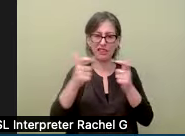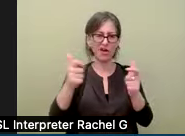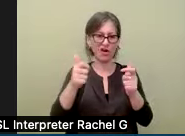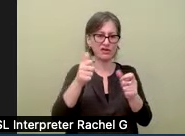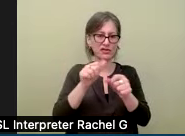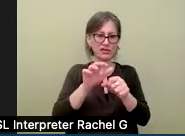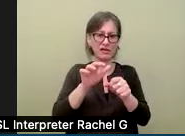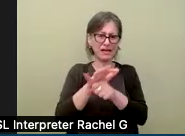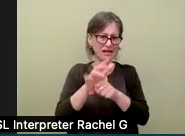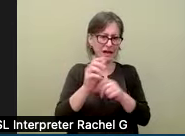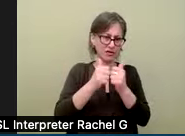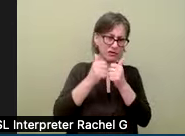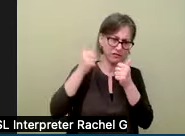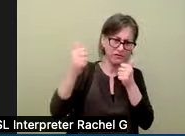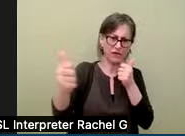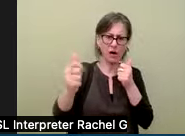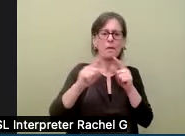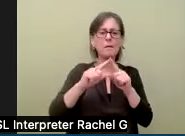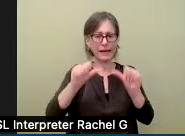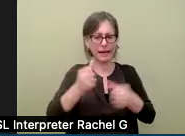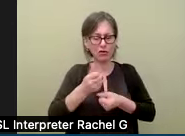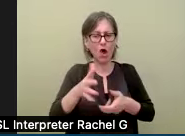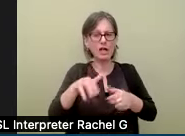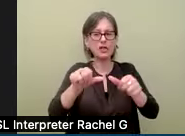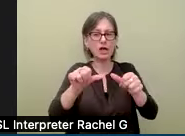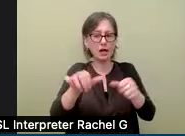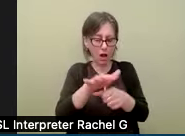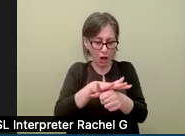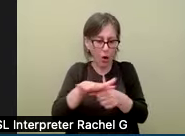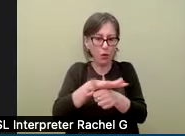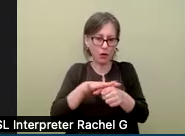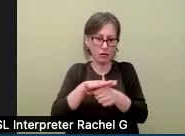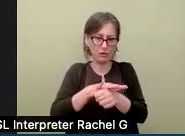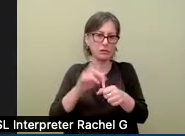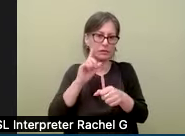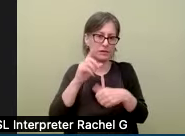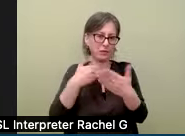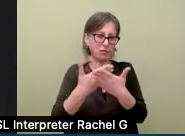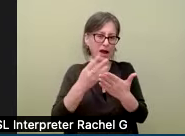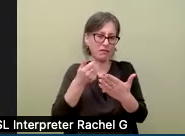but it can generate a local tsunami that would arrive along the coast in minutes.